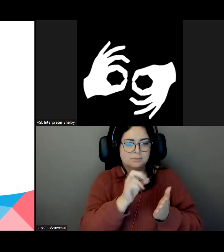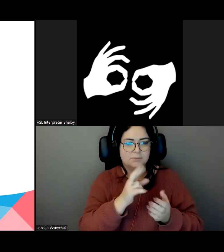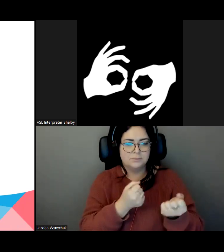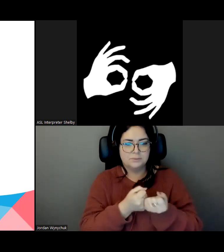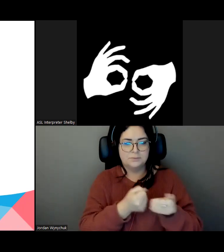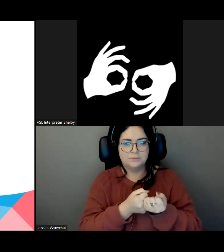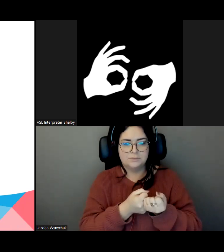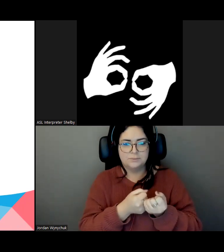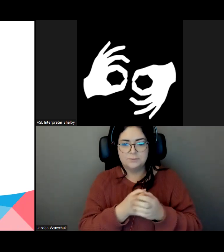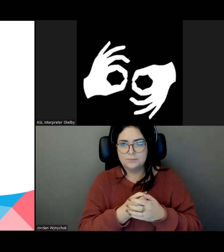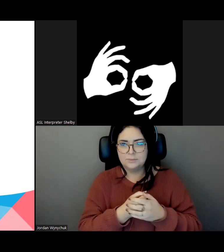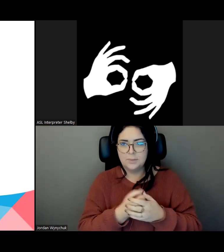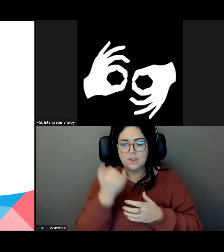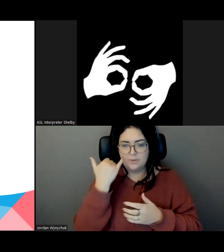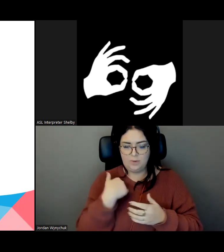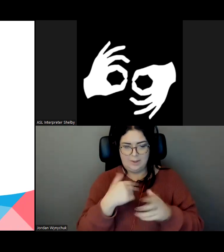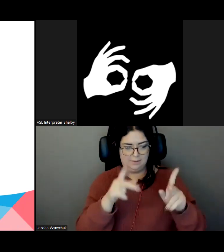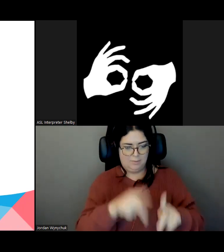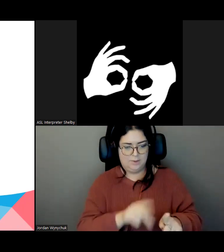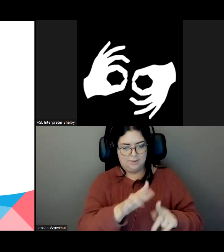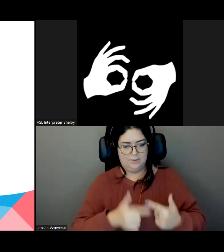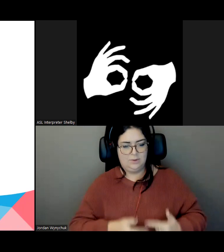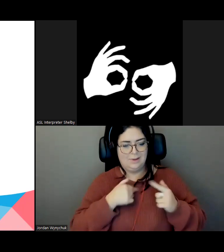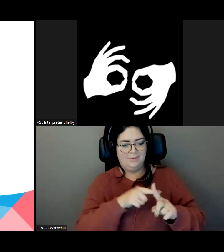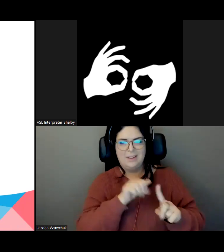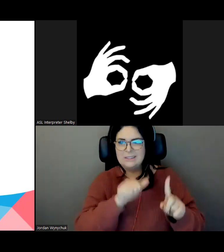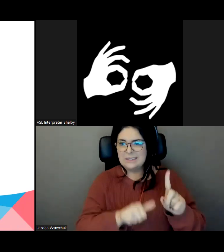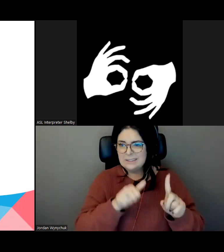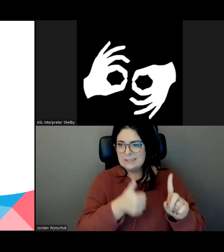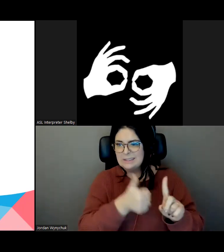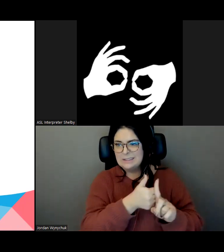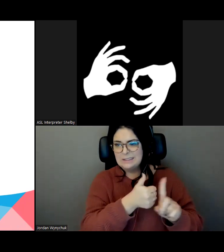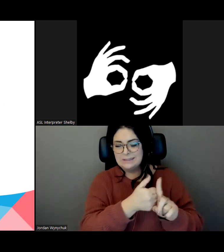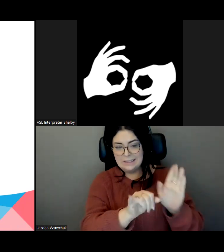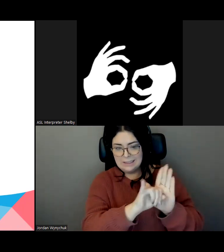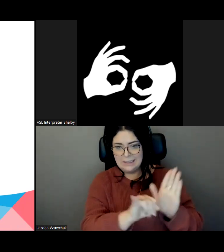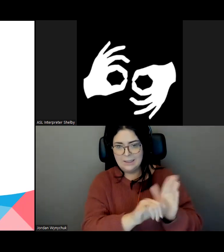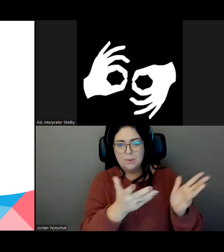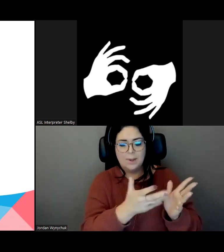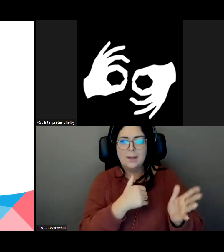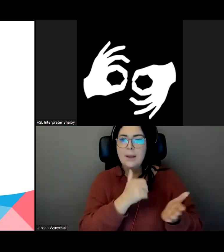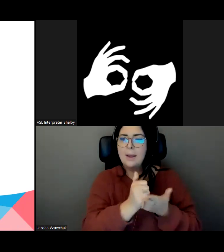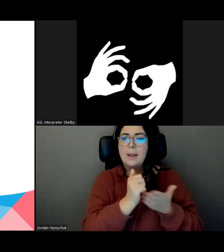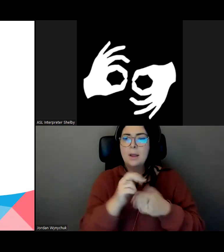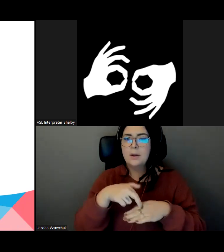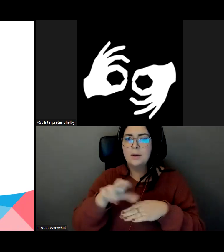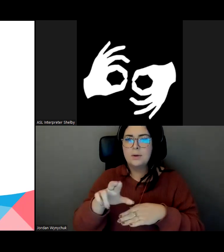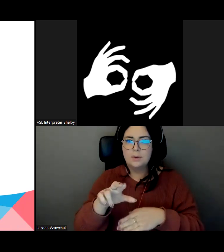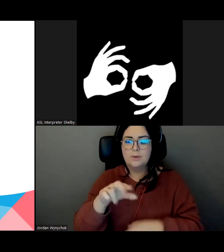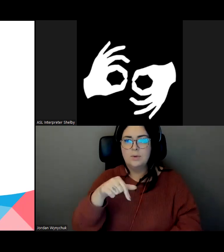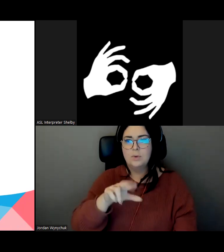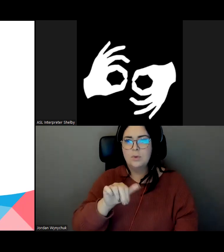individual in your life that was questioning their gender or sexual identity, you could always refer them to Quadrangle